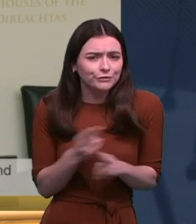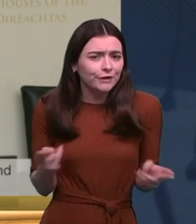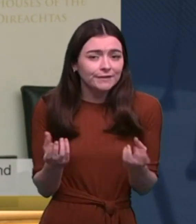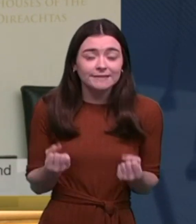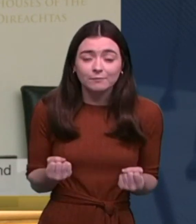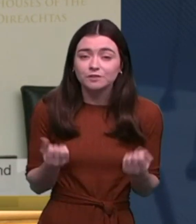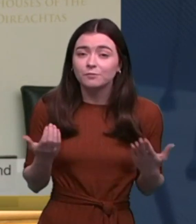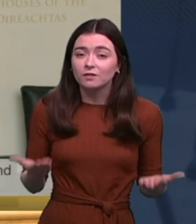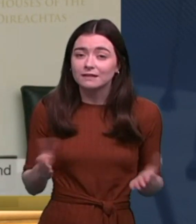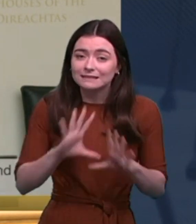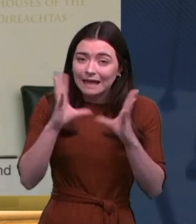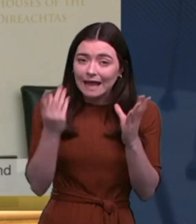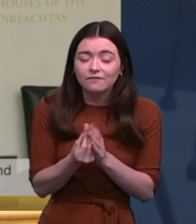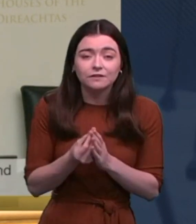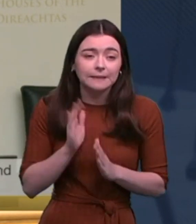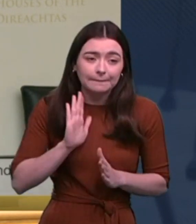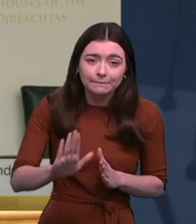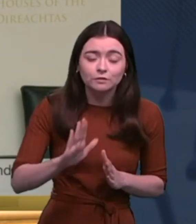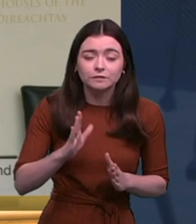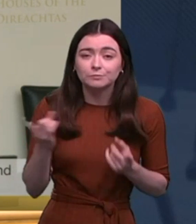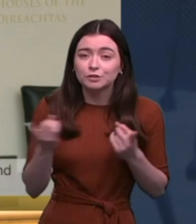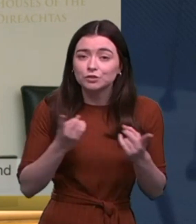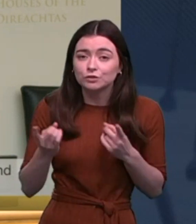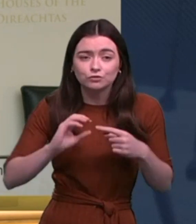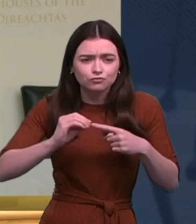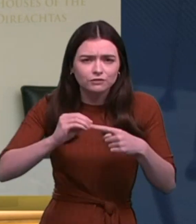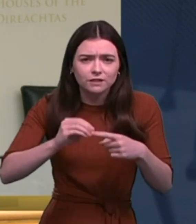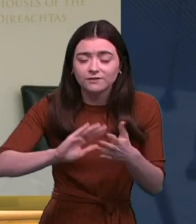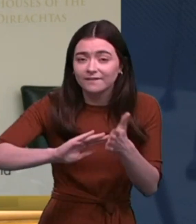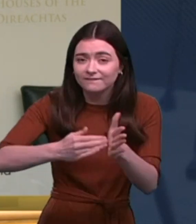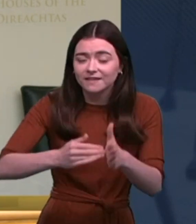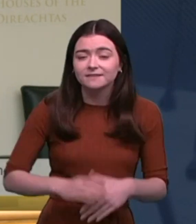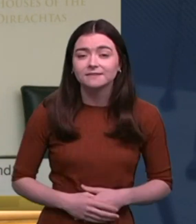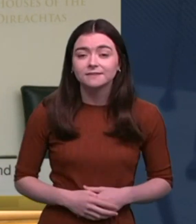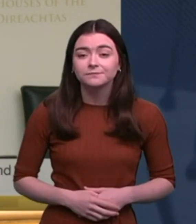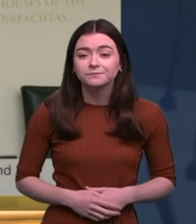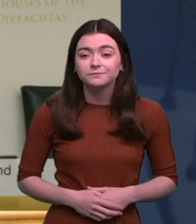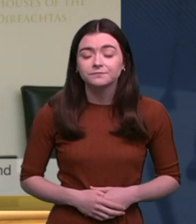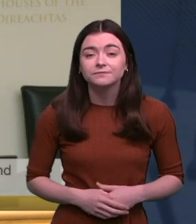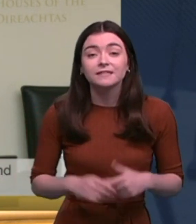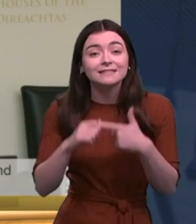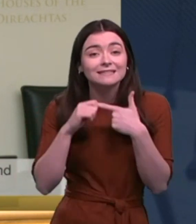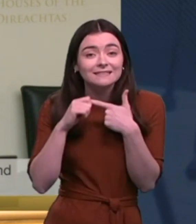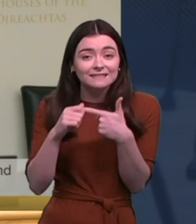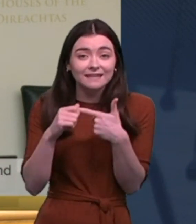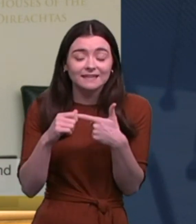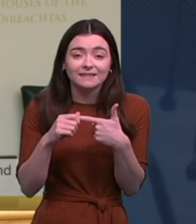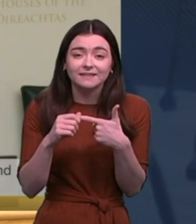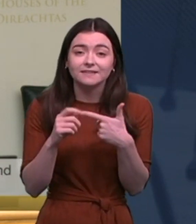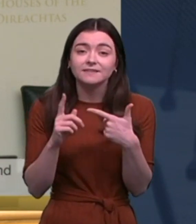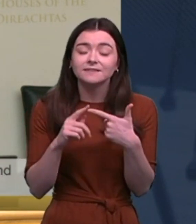unacceptable, and everything must be done to try and address it. The second thing is